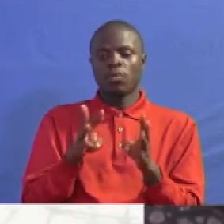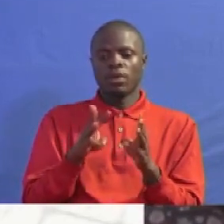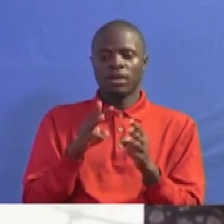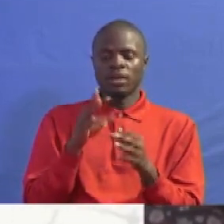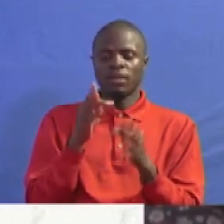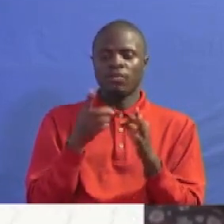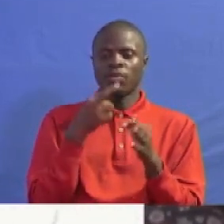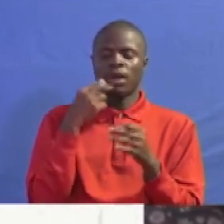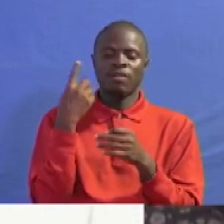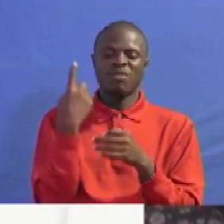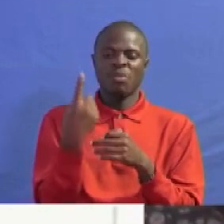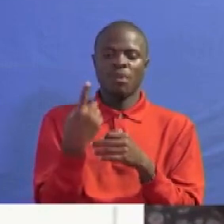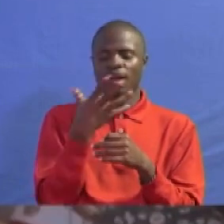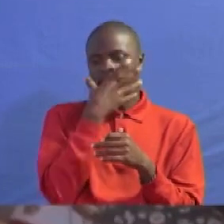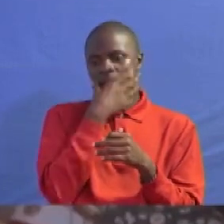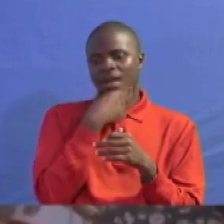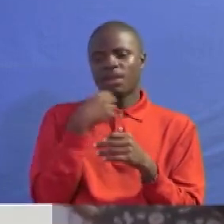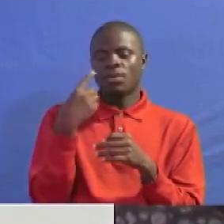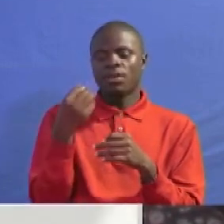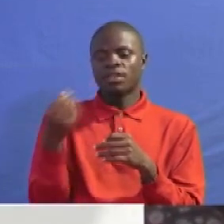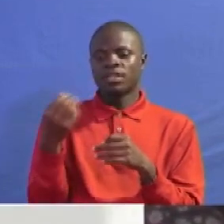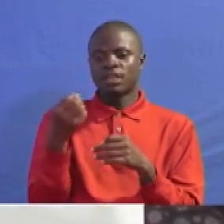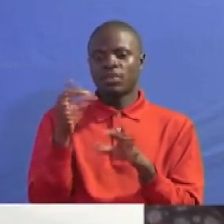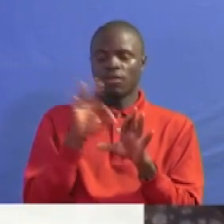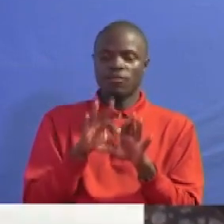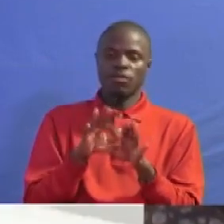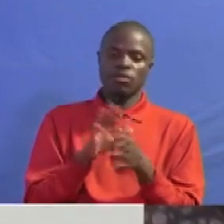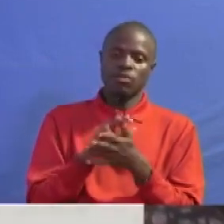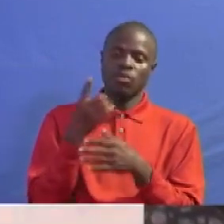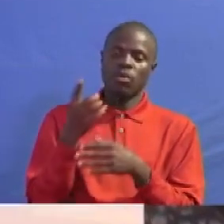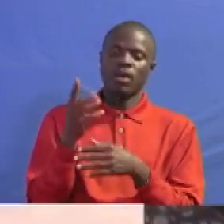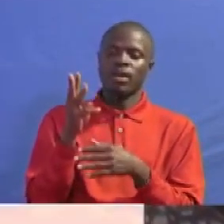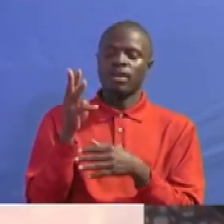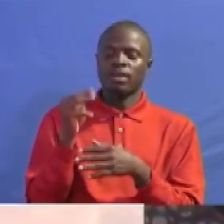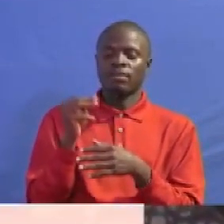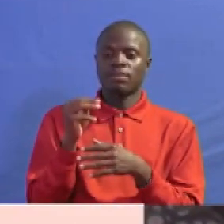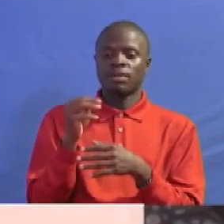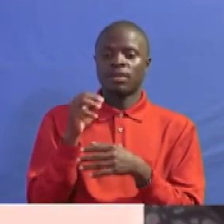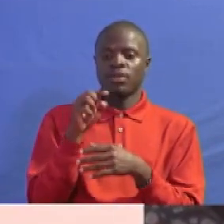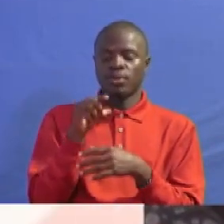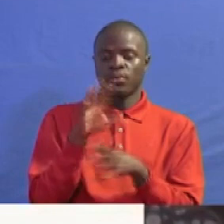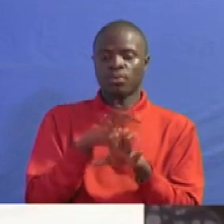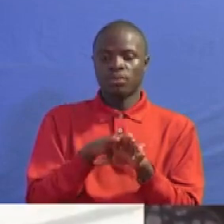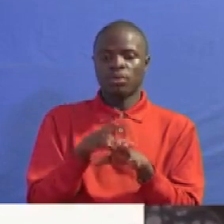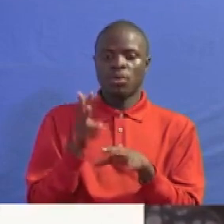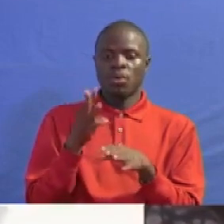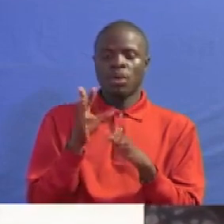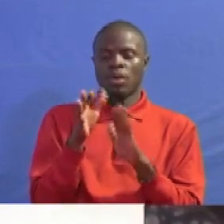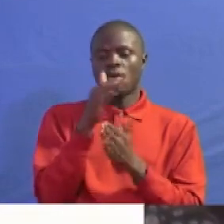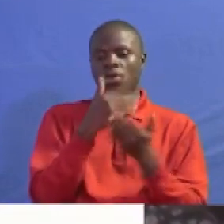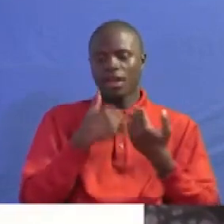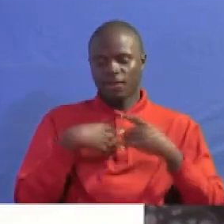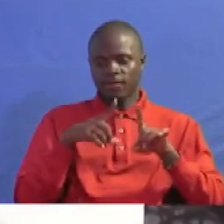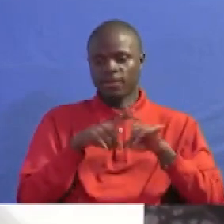you're for one man, one shilling, 1 kilometer, or one man, one vote, one shilling, Your Excellency, I think we all have